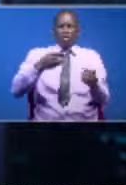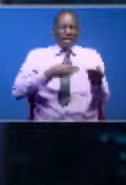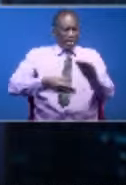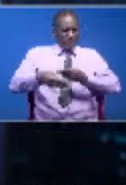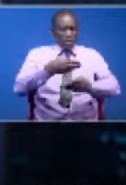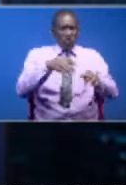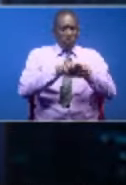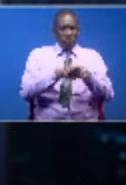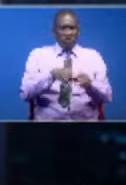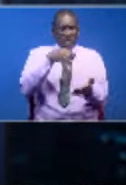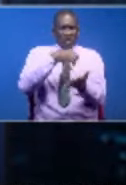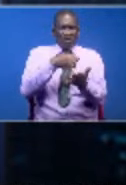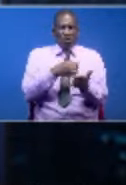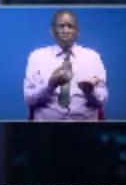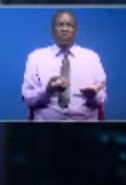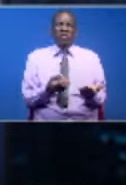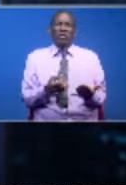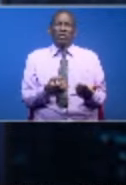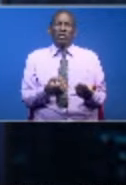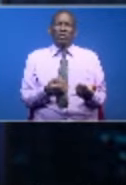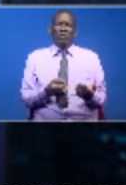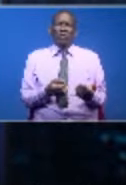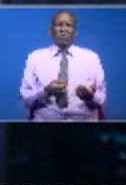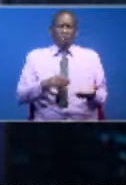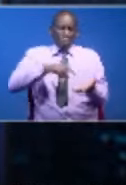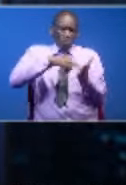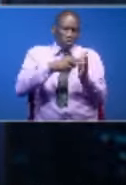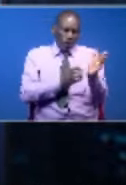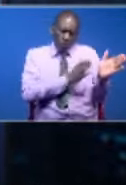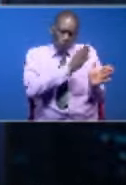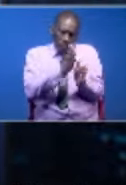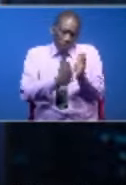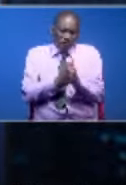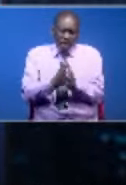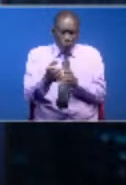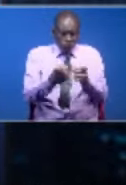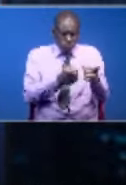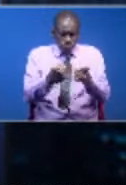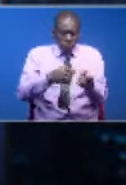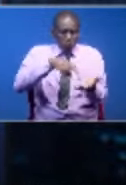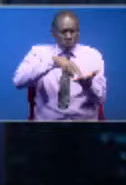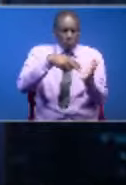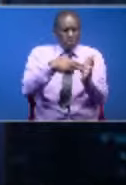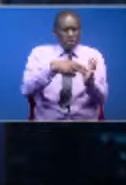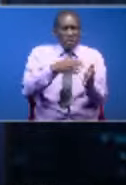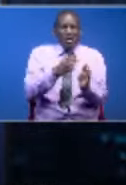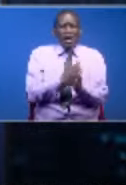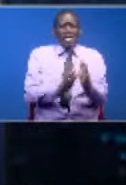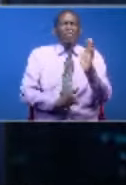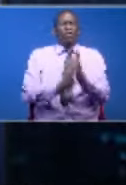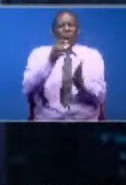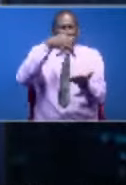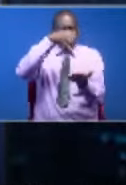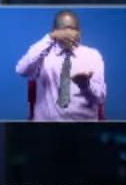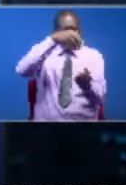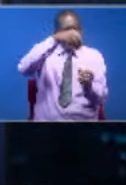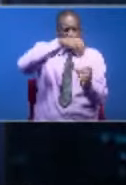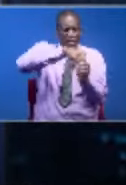also includes supporting project preparation and transactions and developing investable